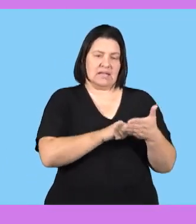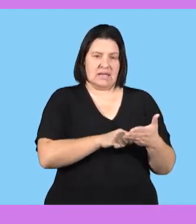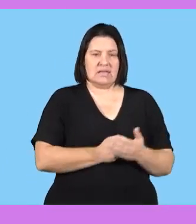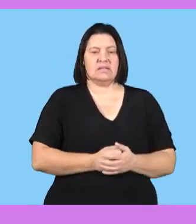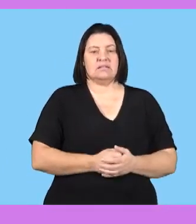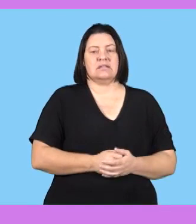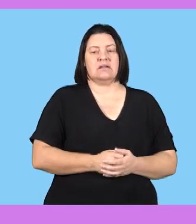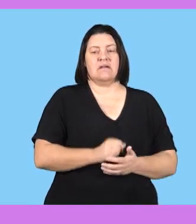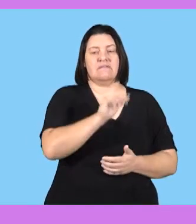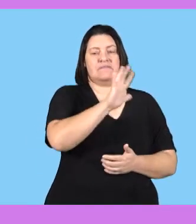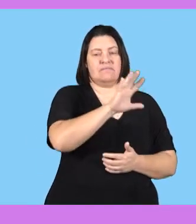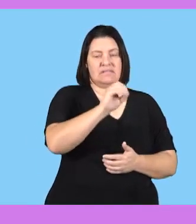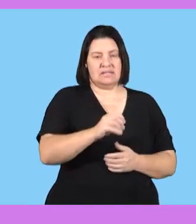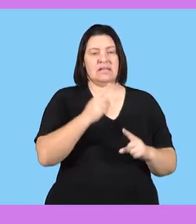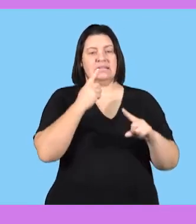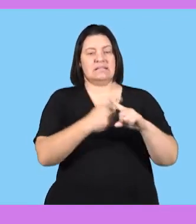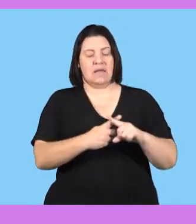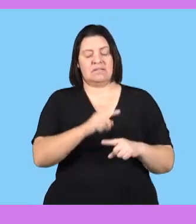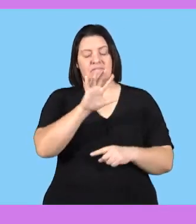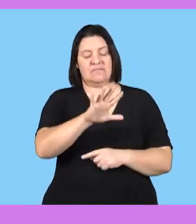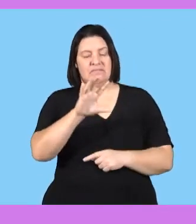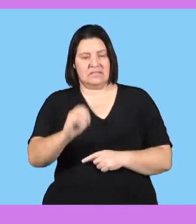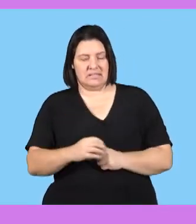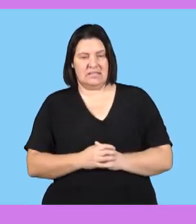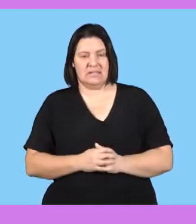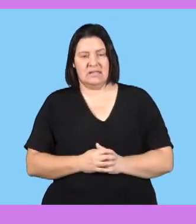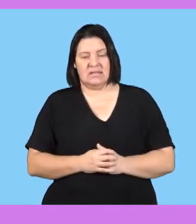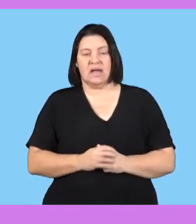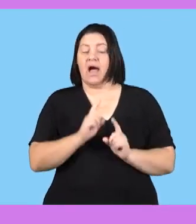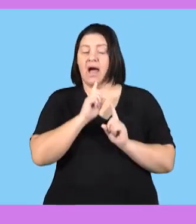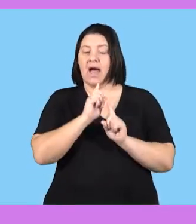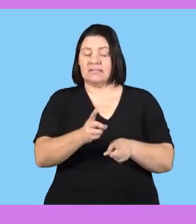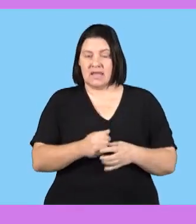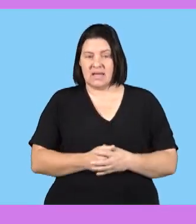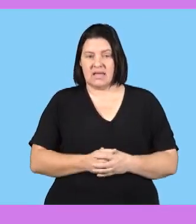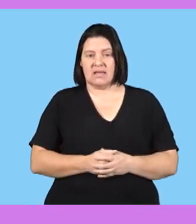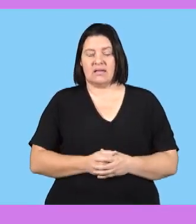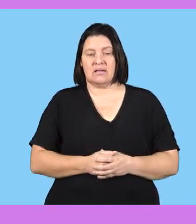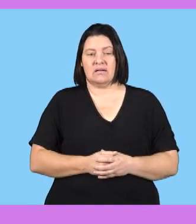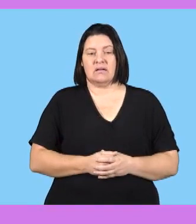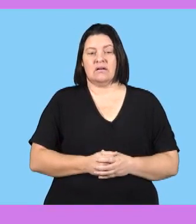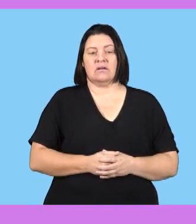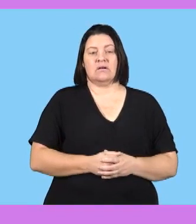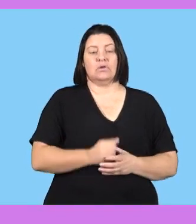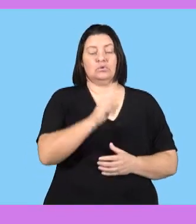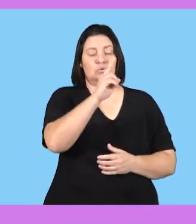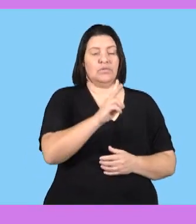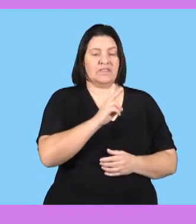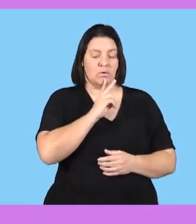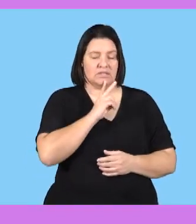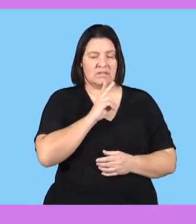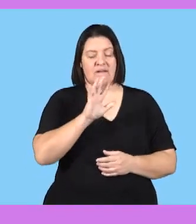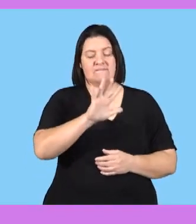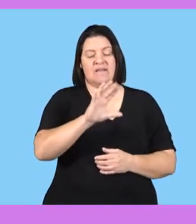the calculator together. Then we have 50 multiply by 50, and the answer is